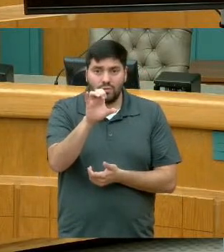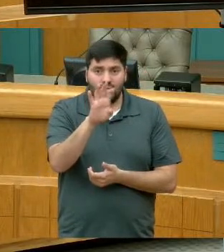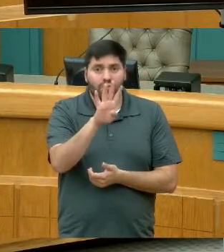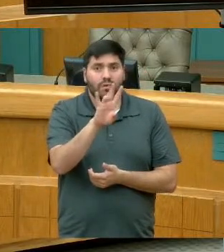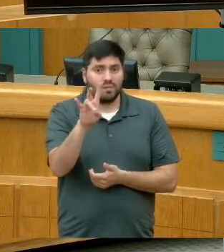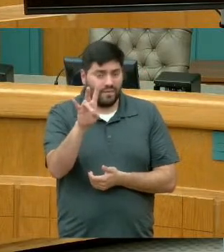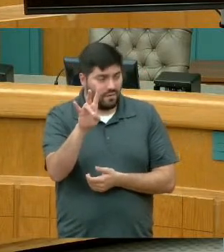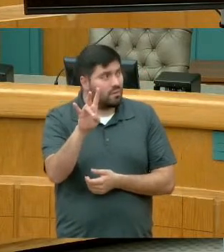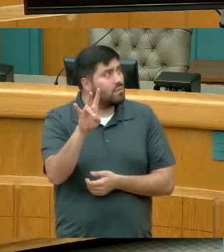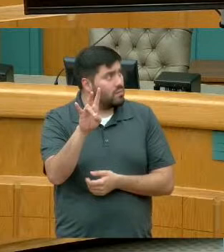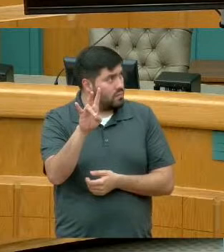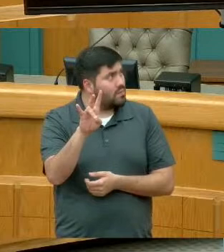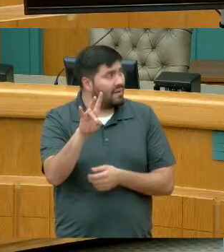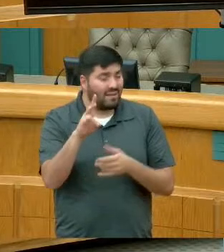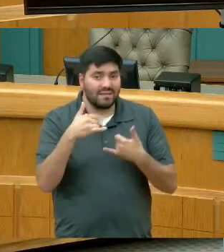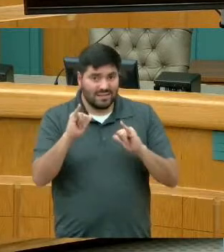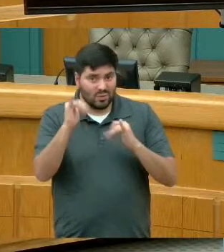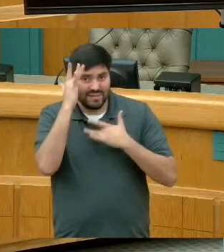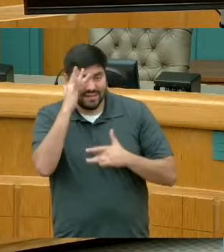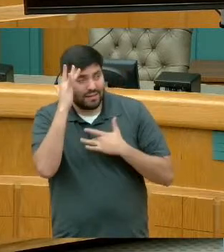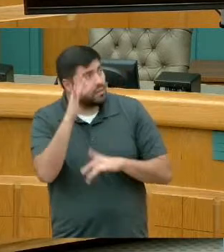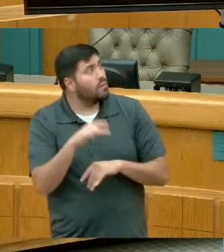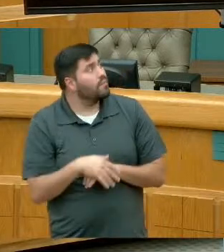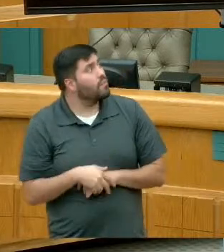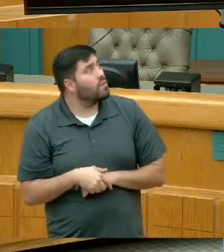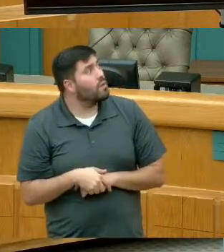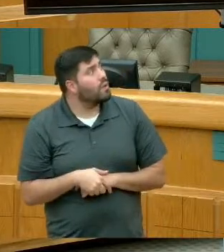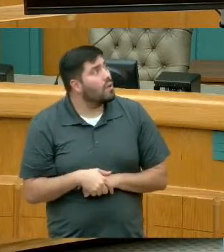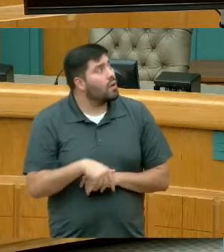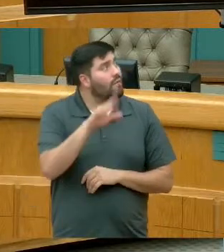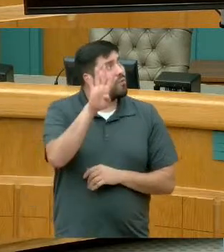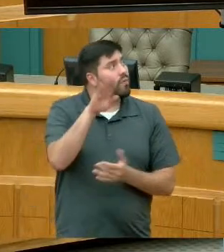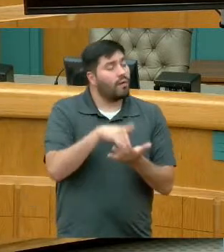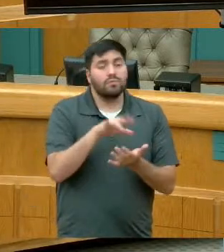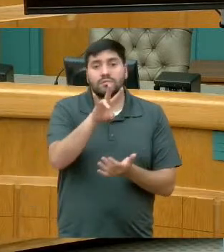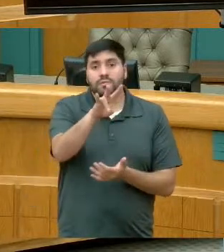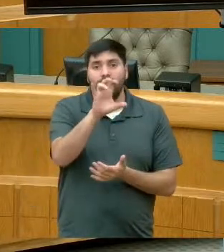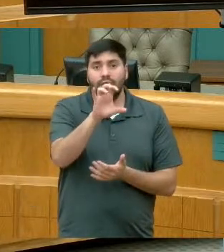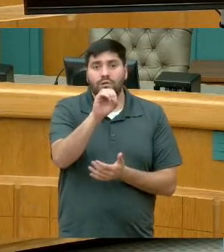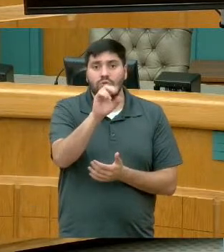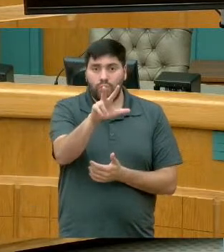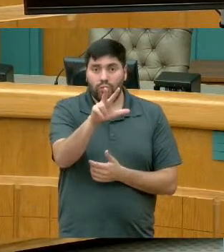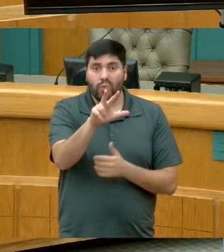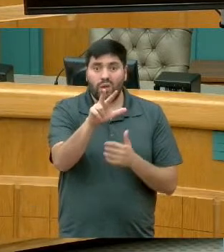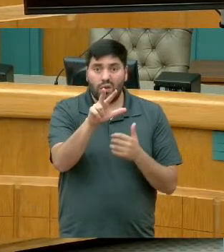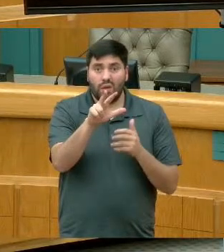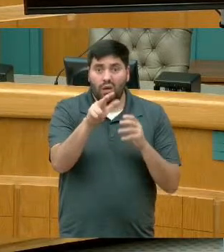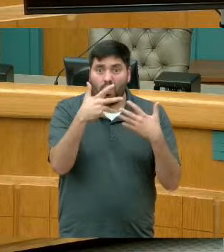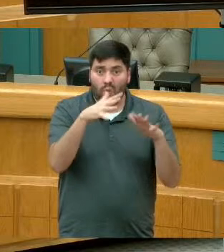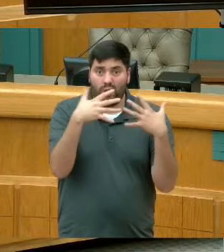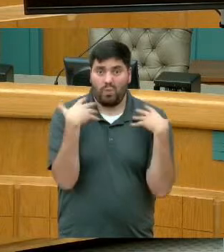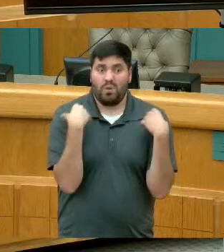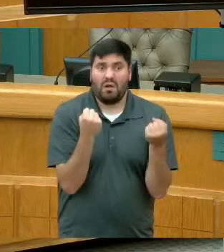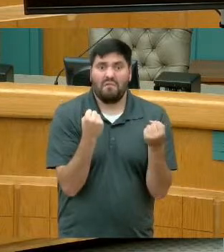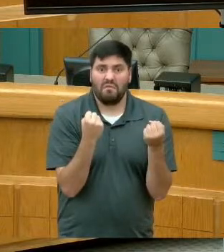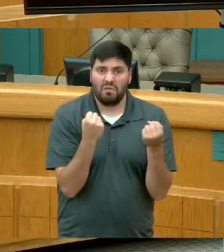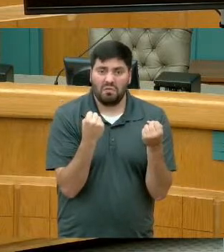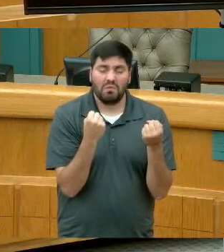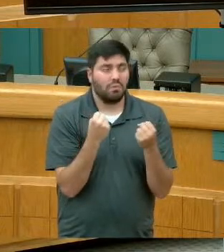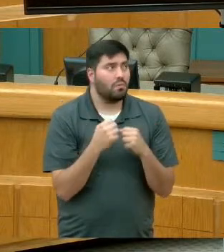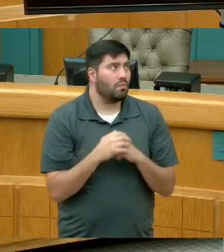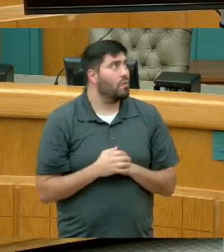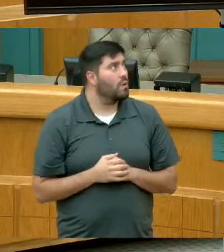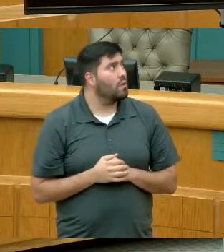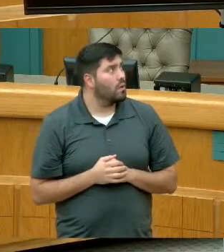active cases, 4,703, or 57% have recovered from the total number of cases. Our